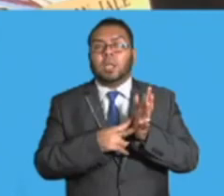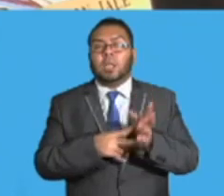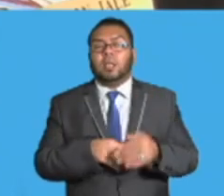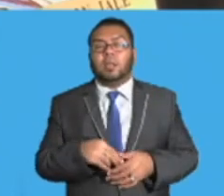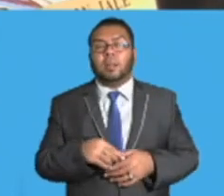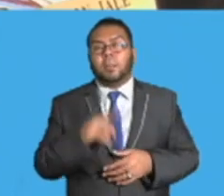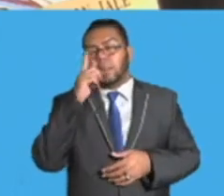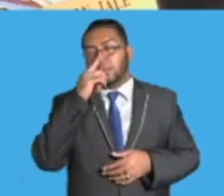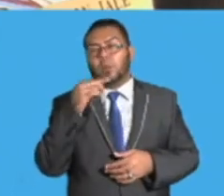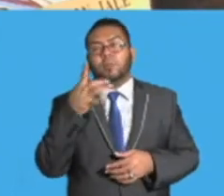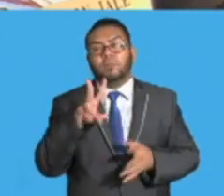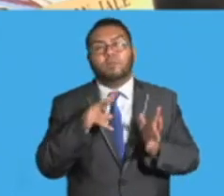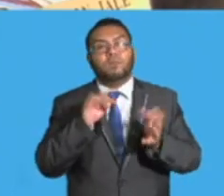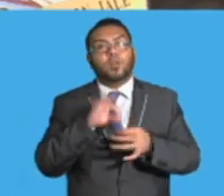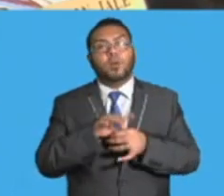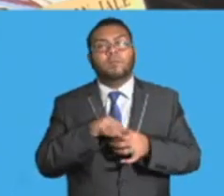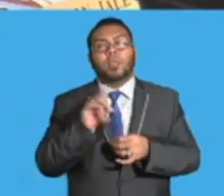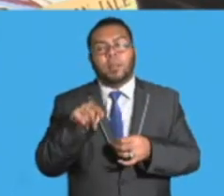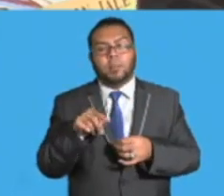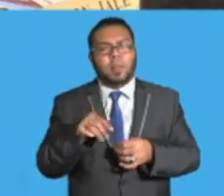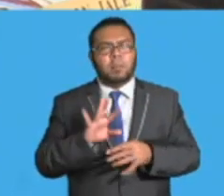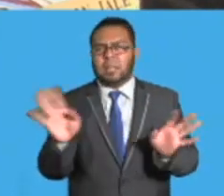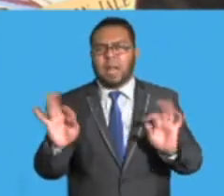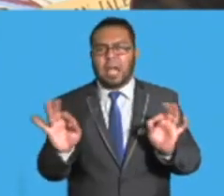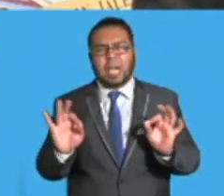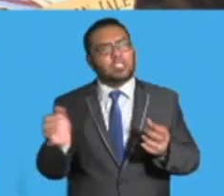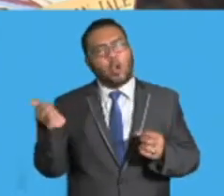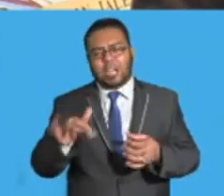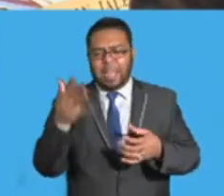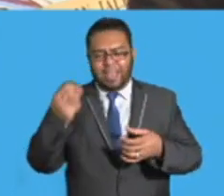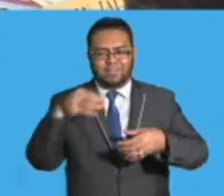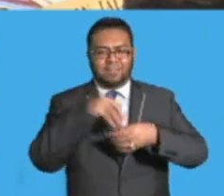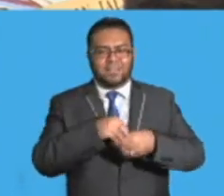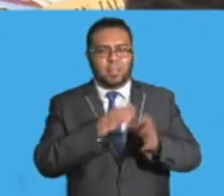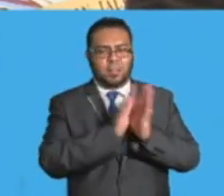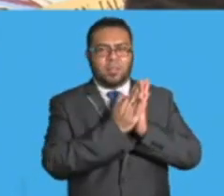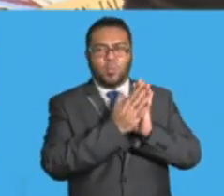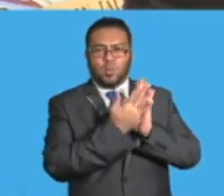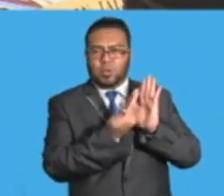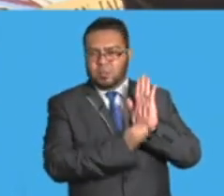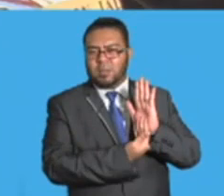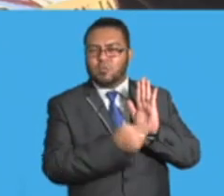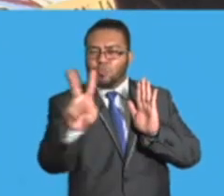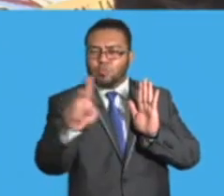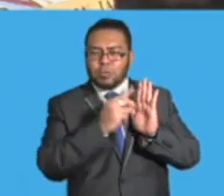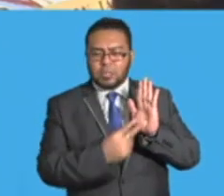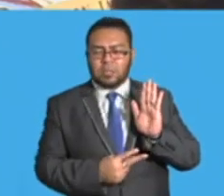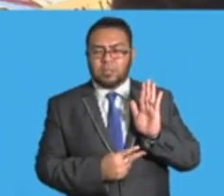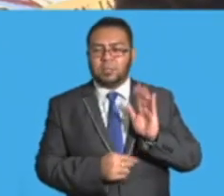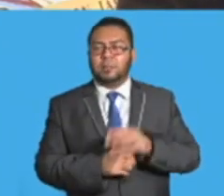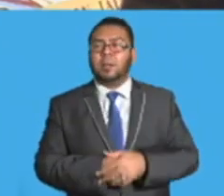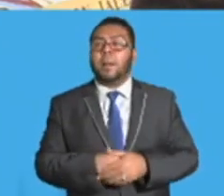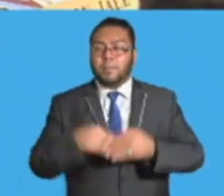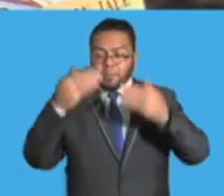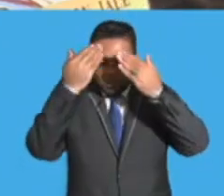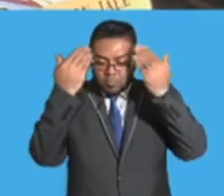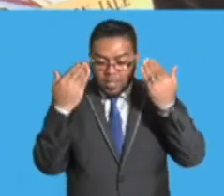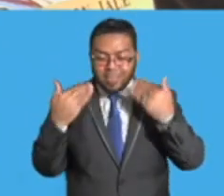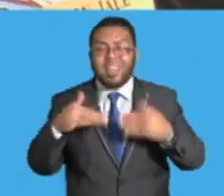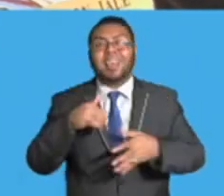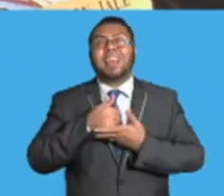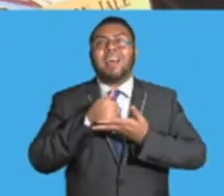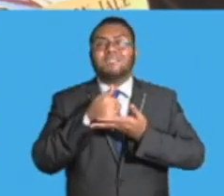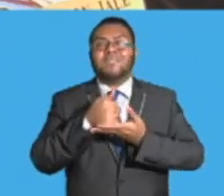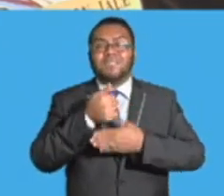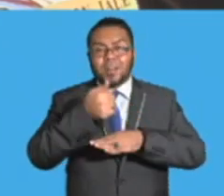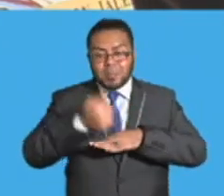who voted for them that this is their intention. But no, it's already in the system. Already. Madam Speaker, government will